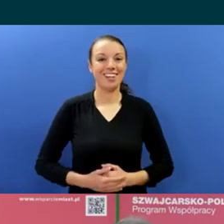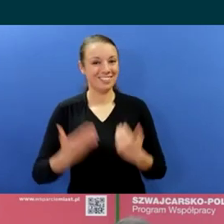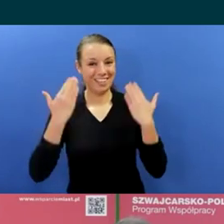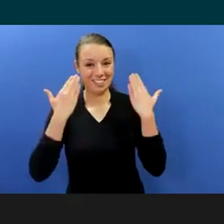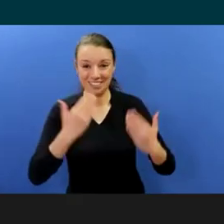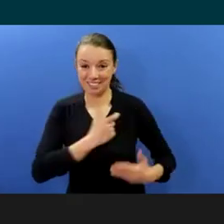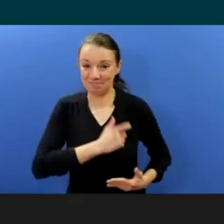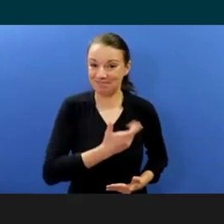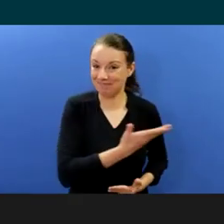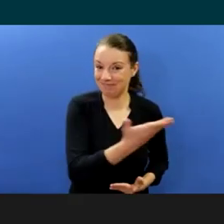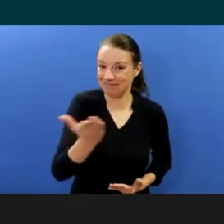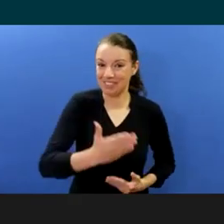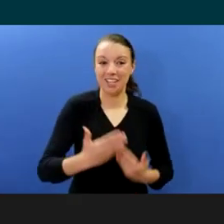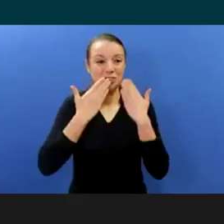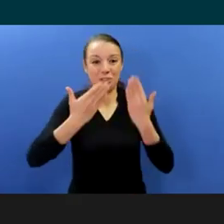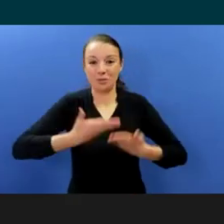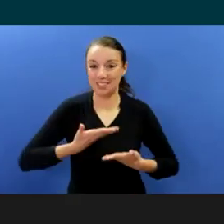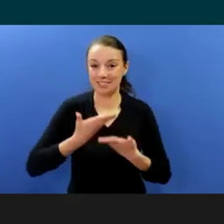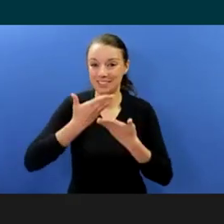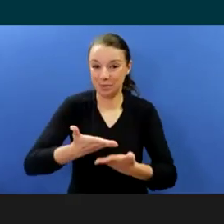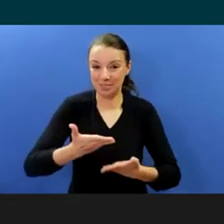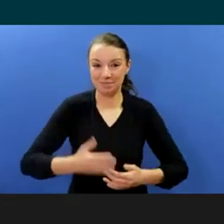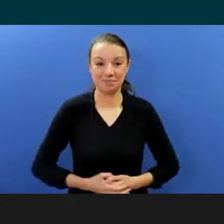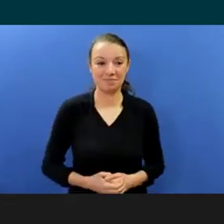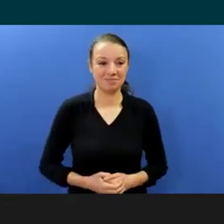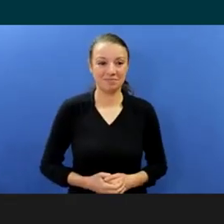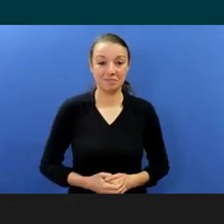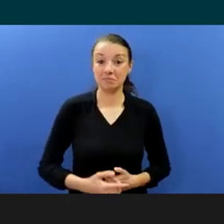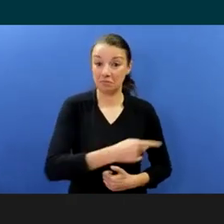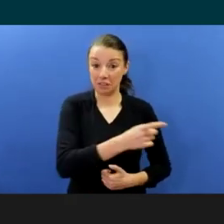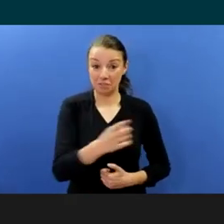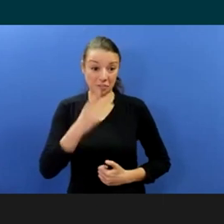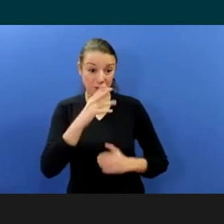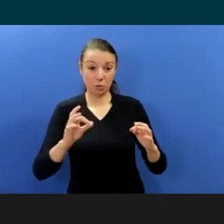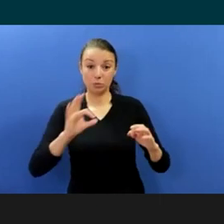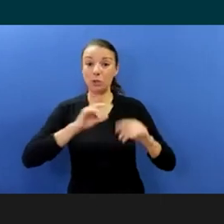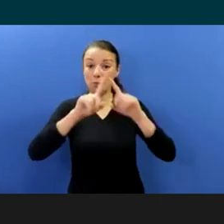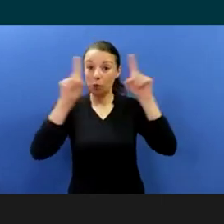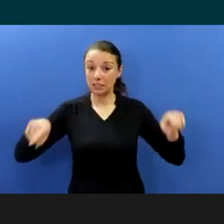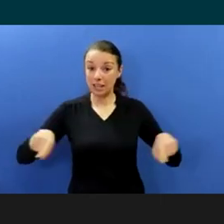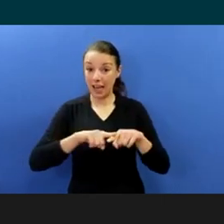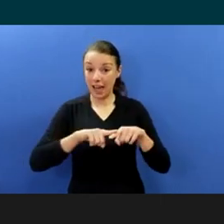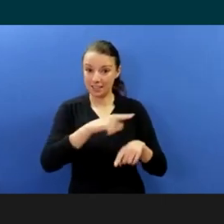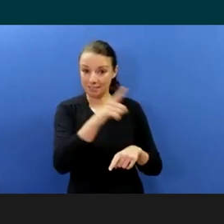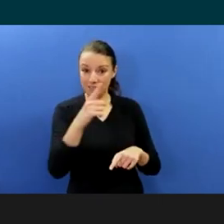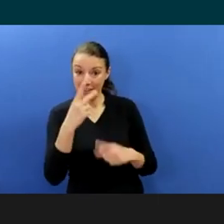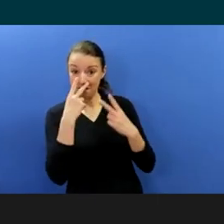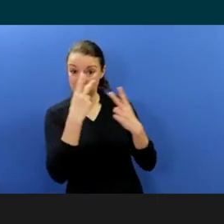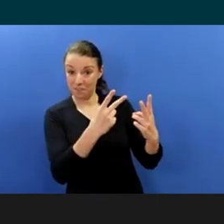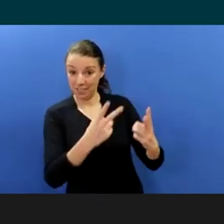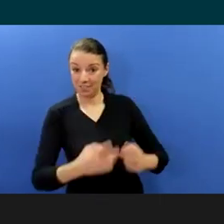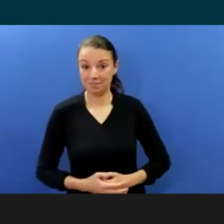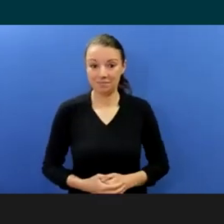the invitation. First, can you see my slides? Is that all okay? I hope so. Else,